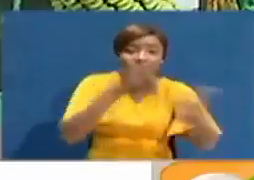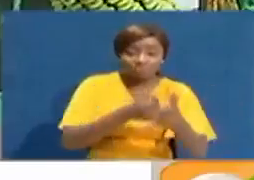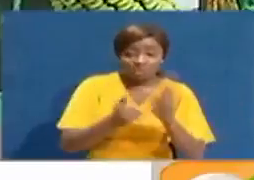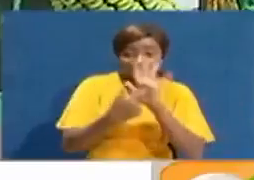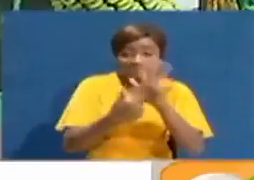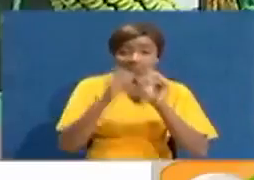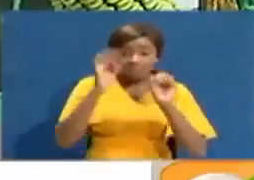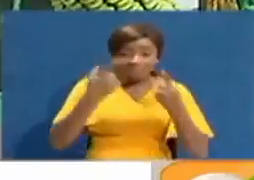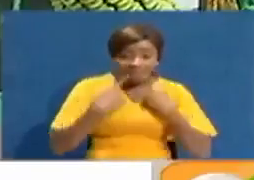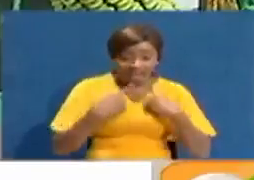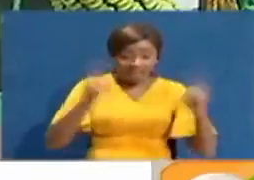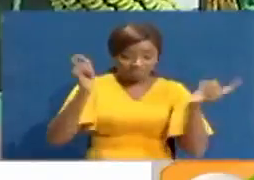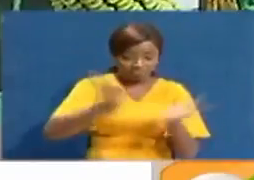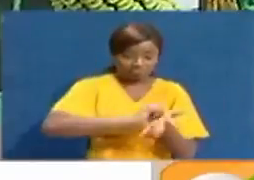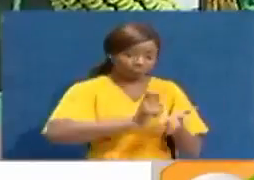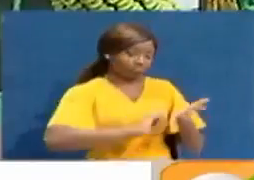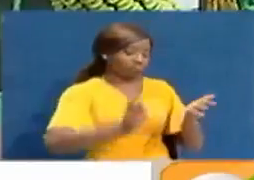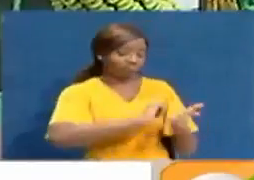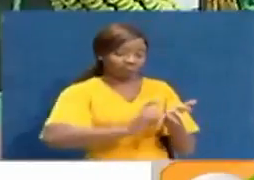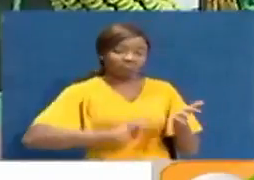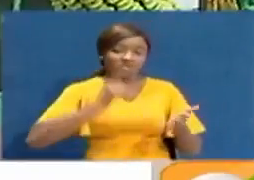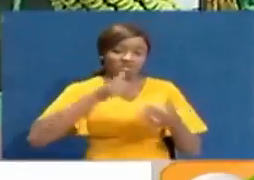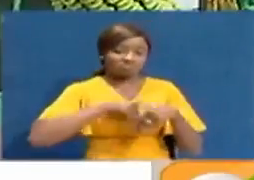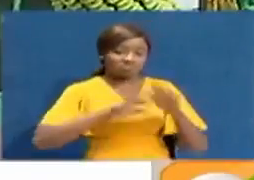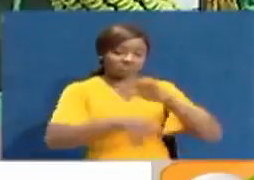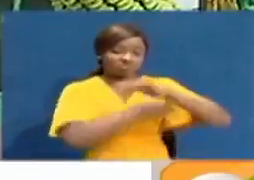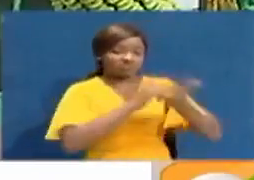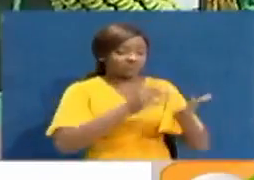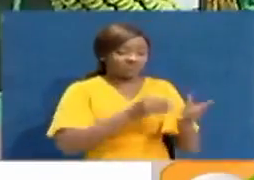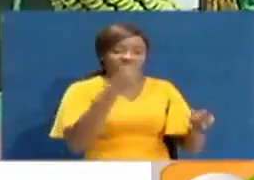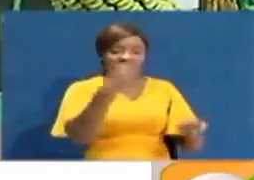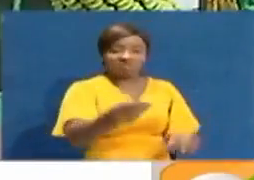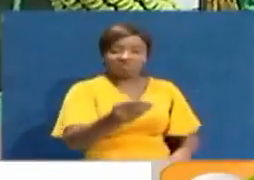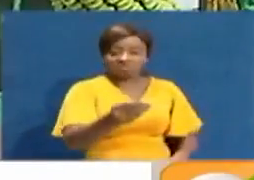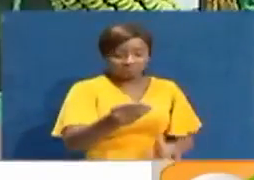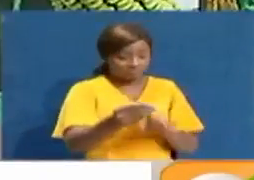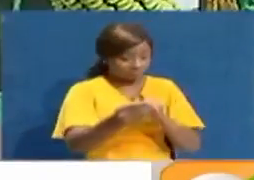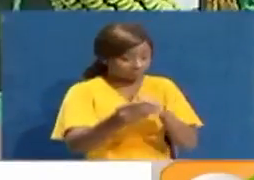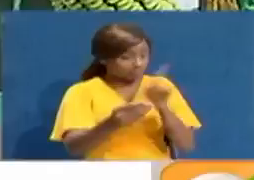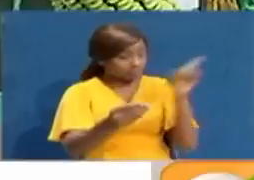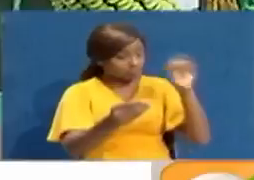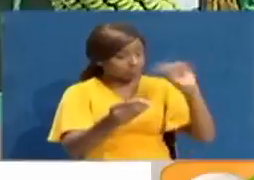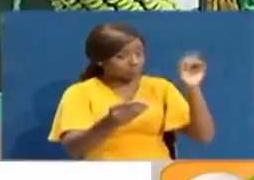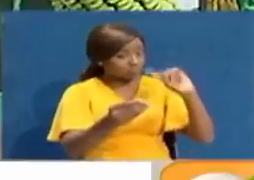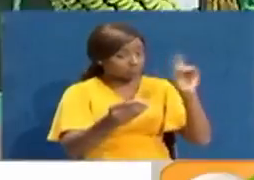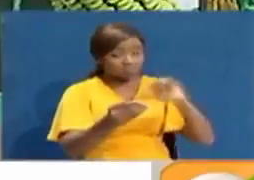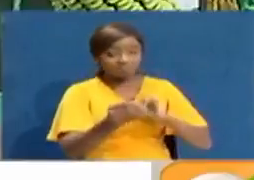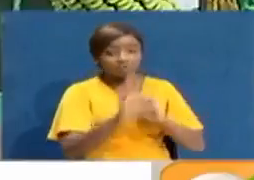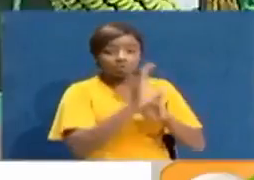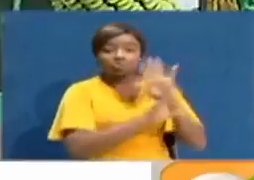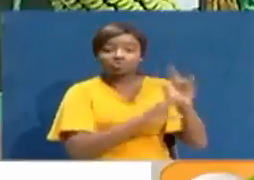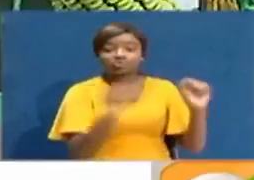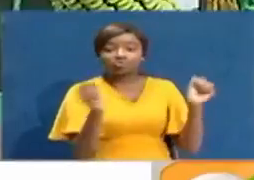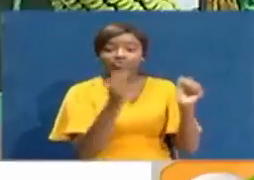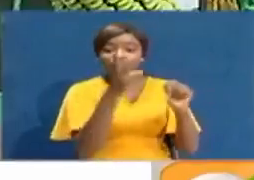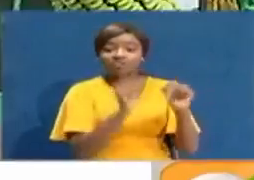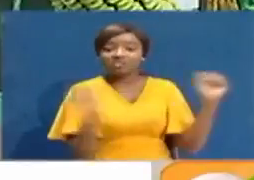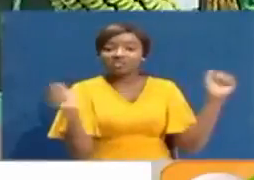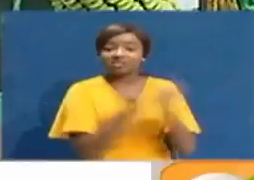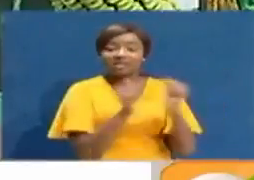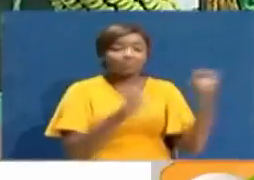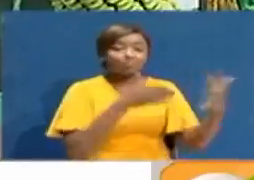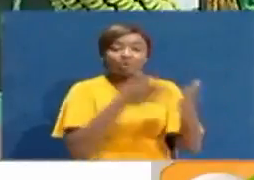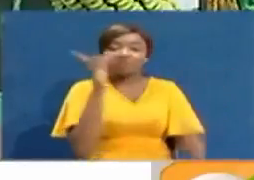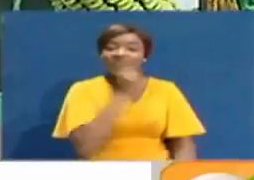on a piece of paper on behalf of the chief is exactly what the 2010 constitution did away with. The colonial